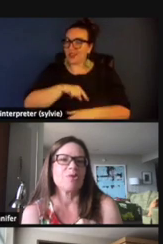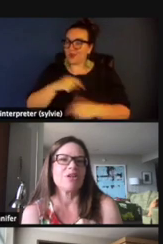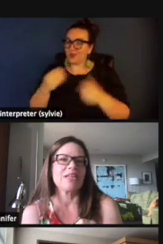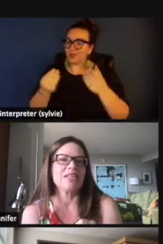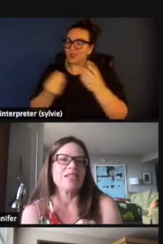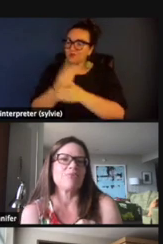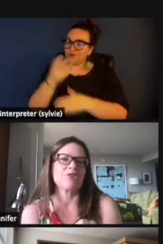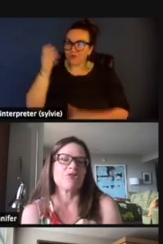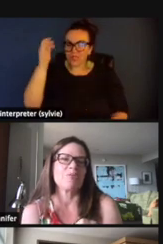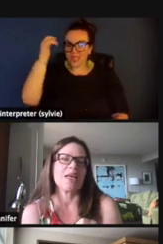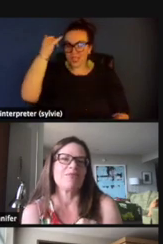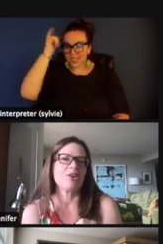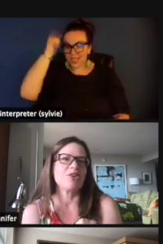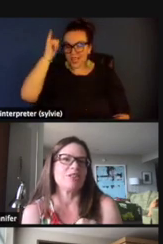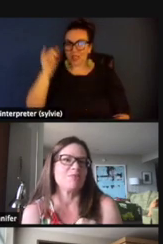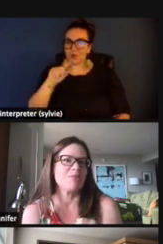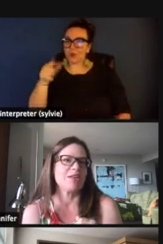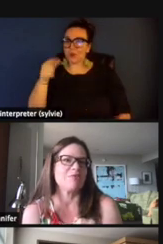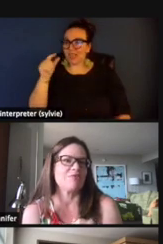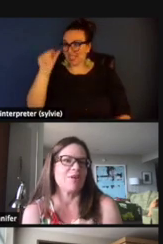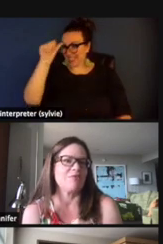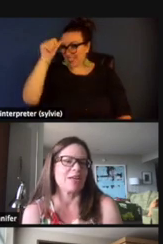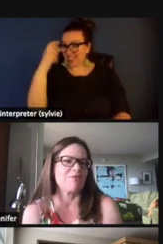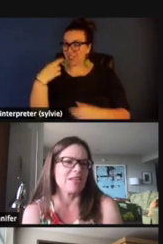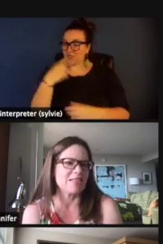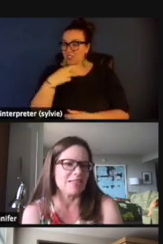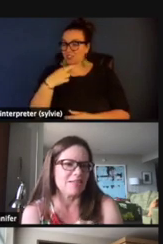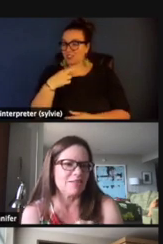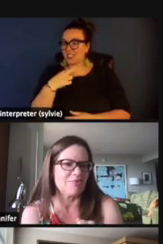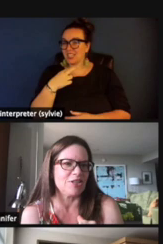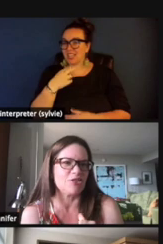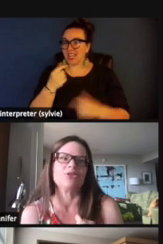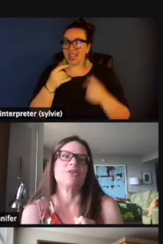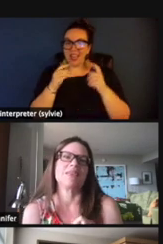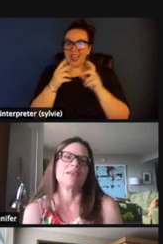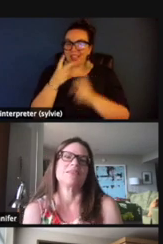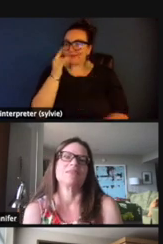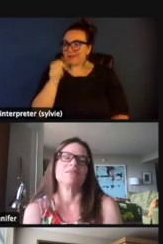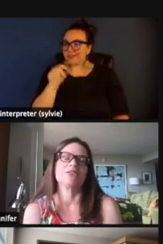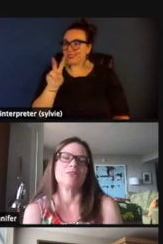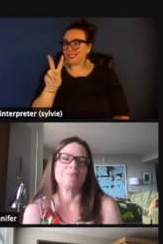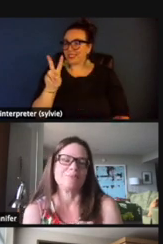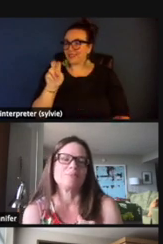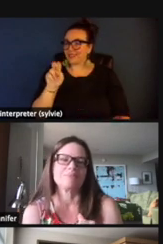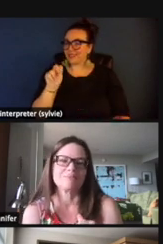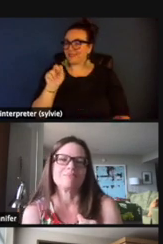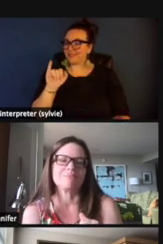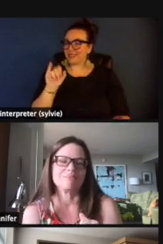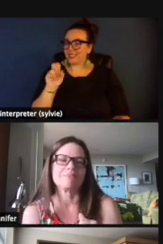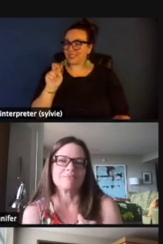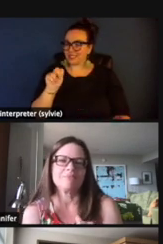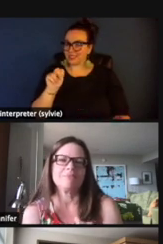So we were in an Indian restaurant. We had a very good thing of like venison vindaloo, I think. So.